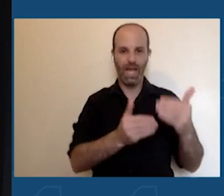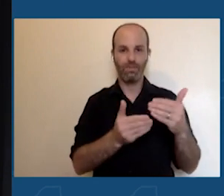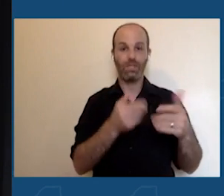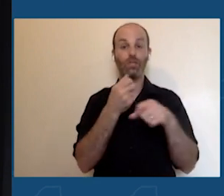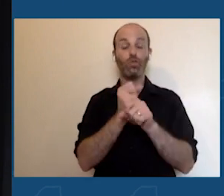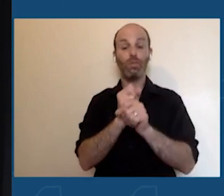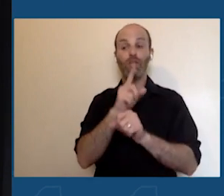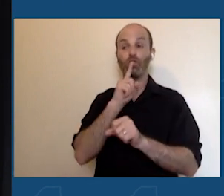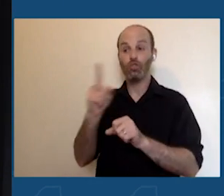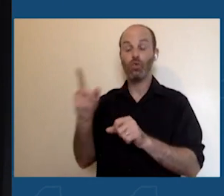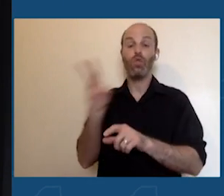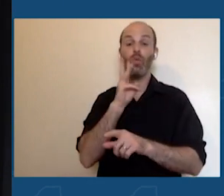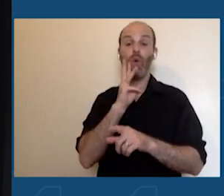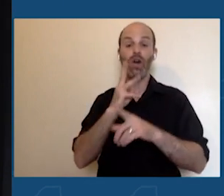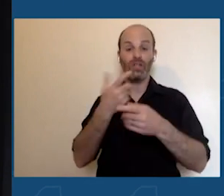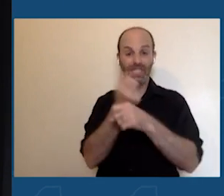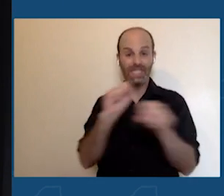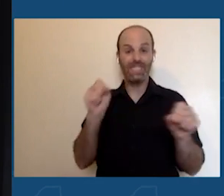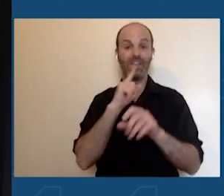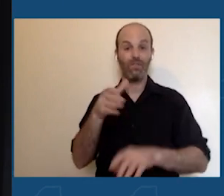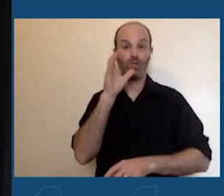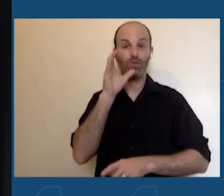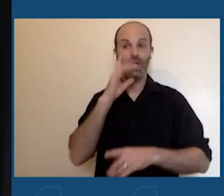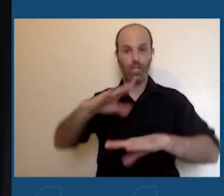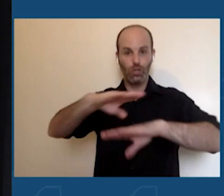So thank you, Governor.